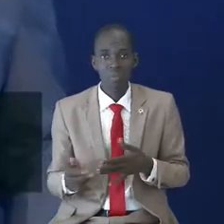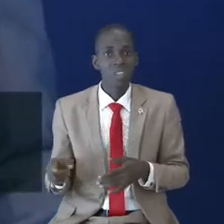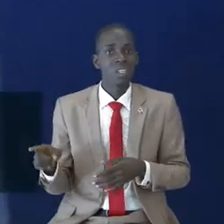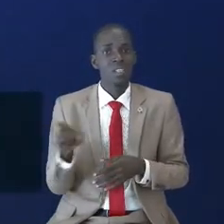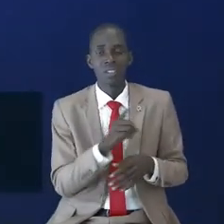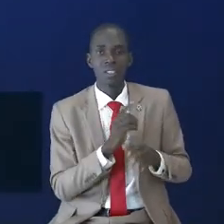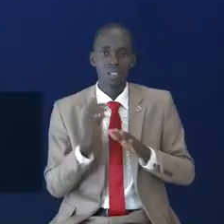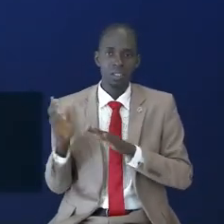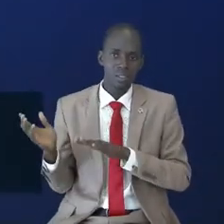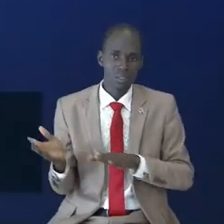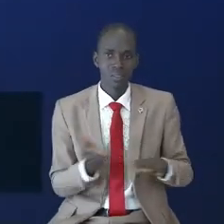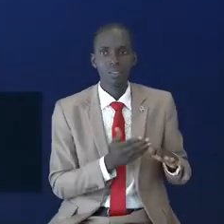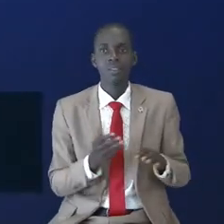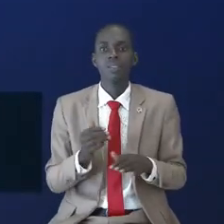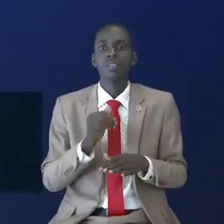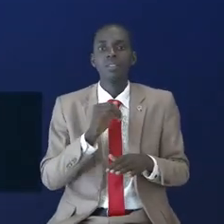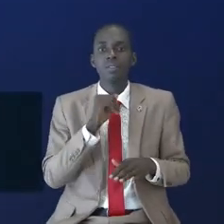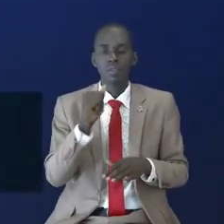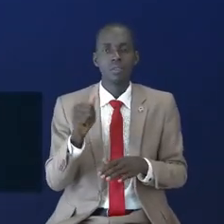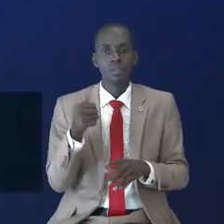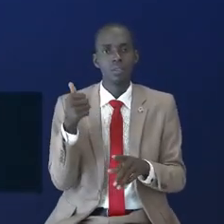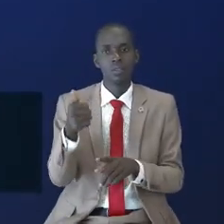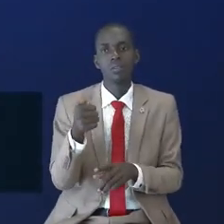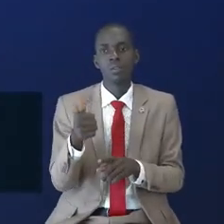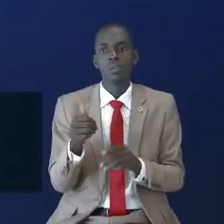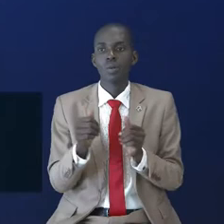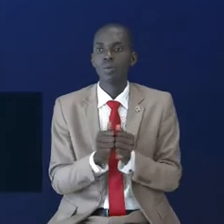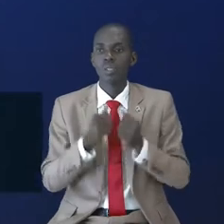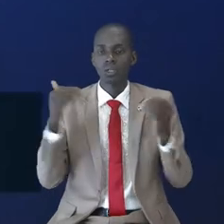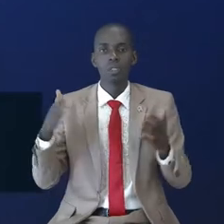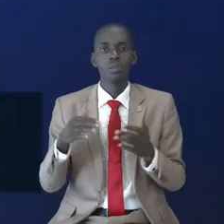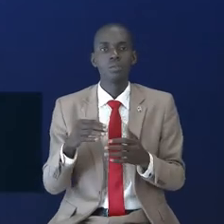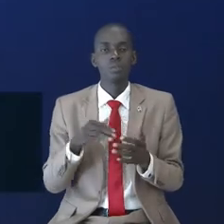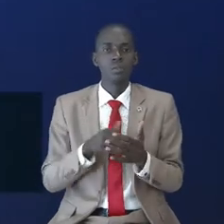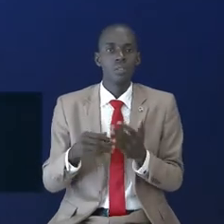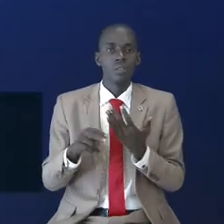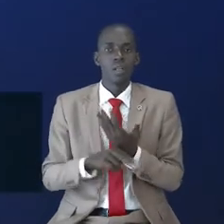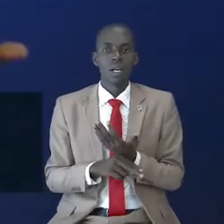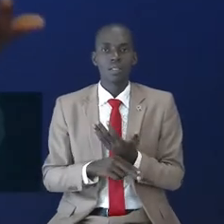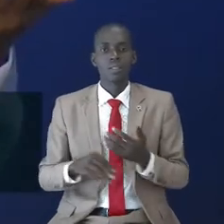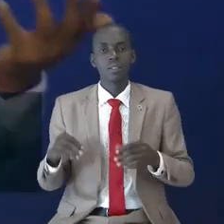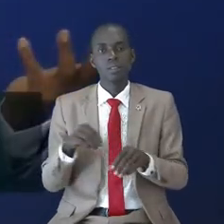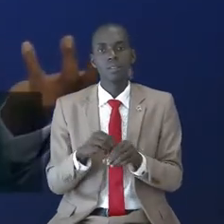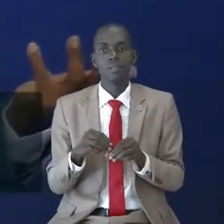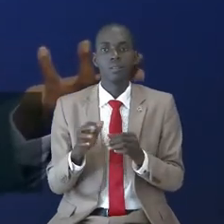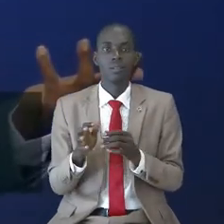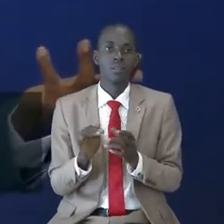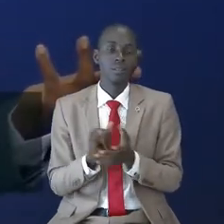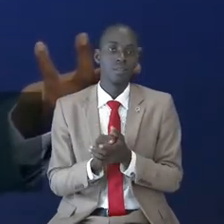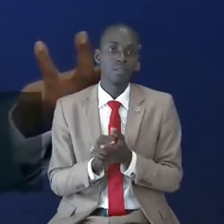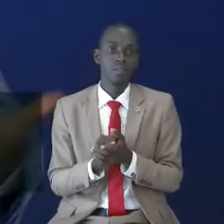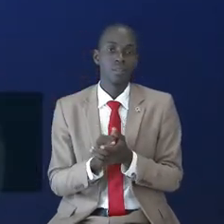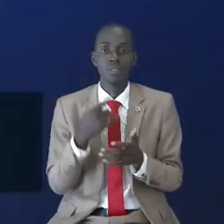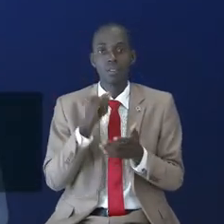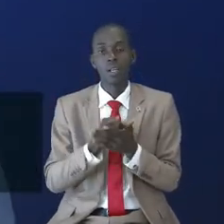left not himself without witness, in that he did good, talking about